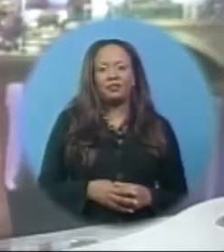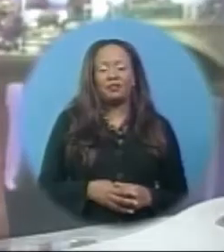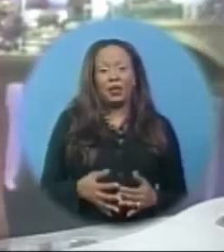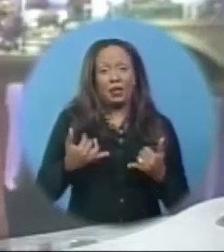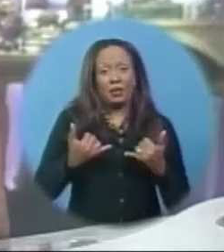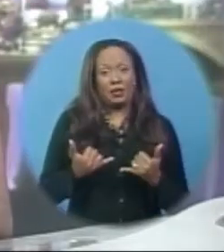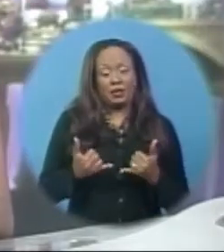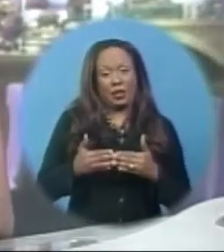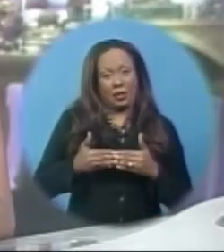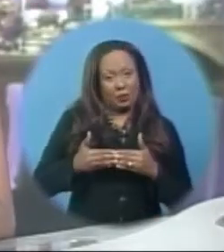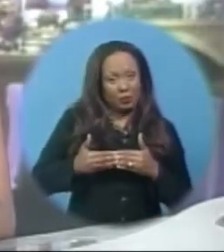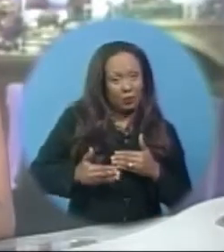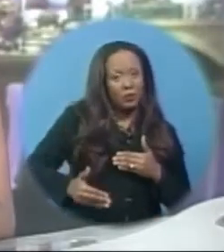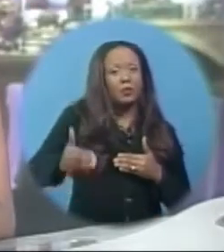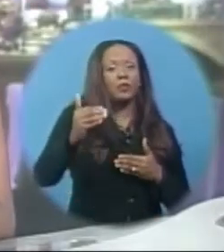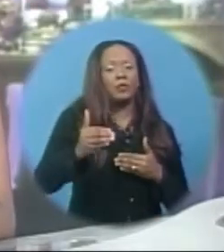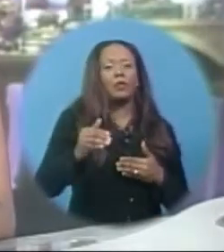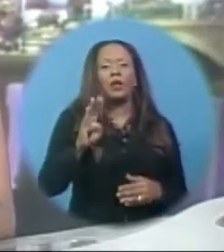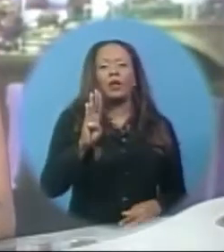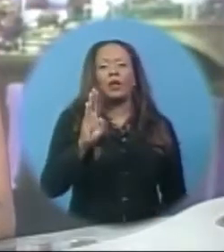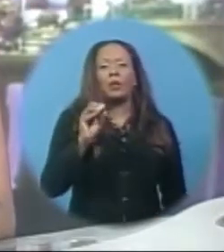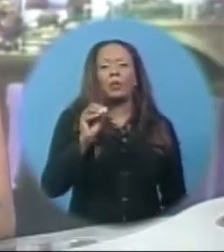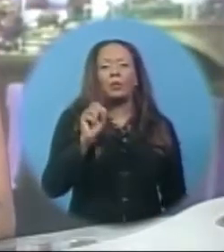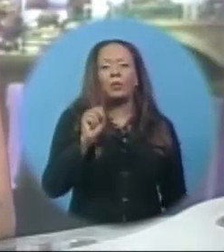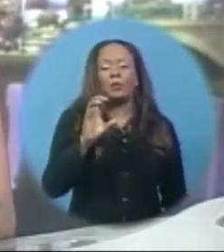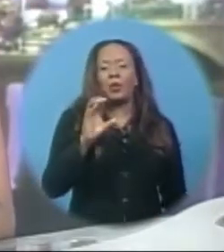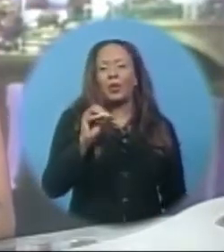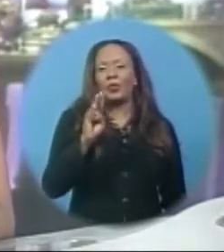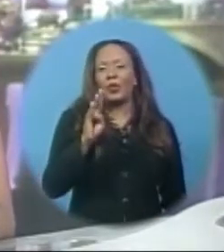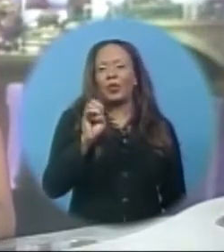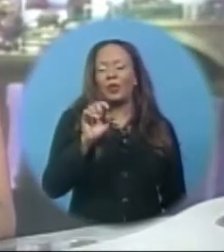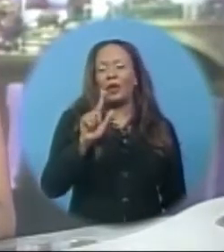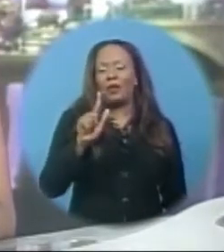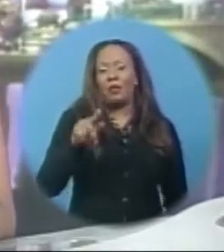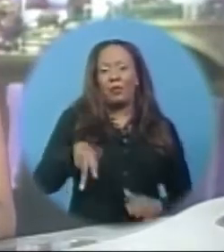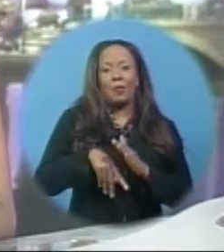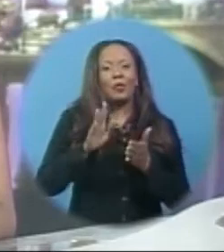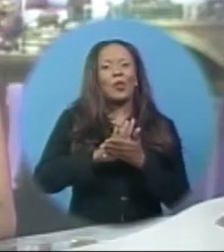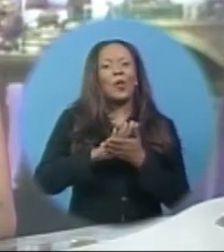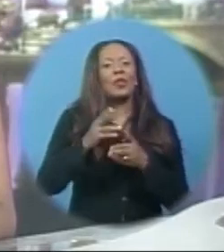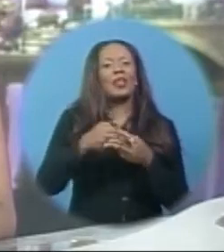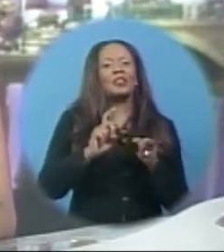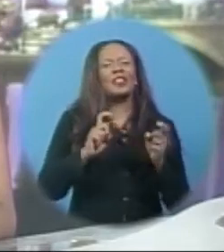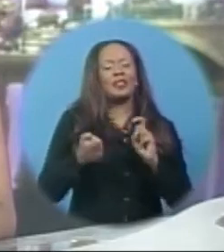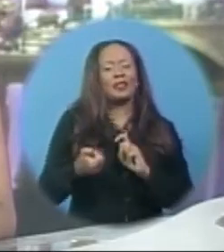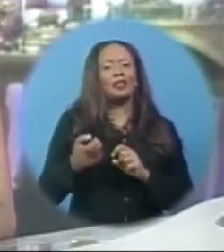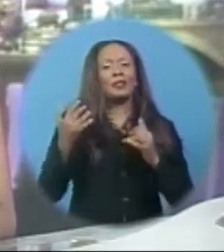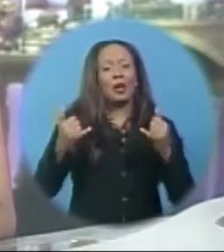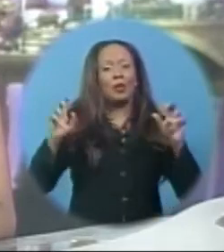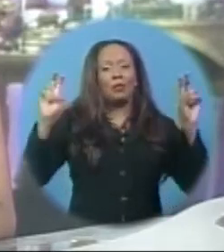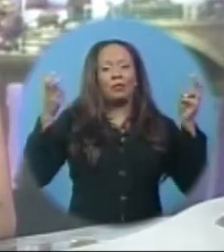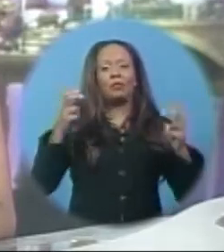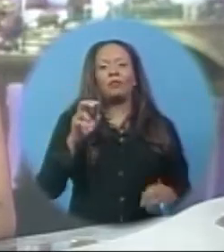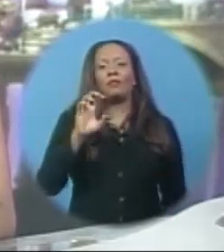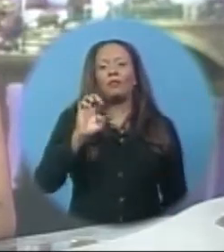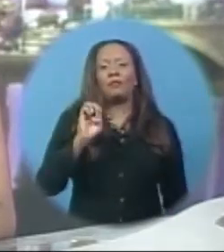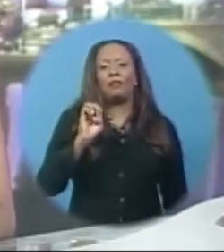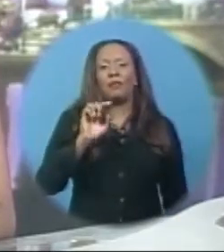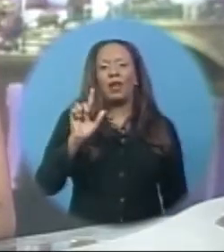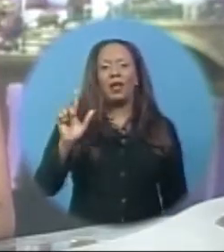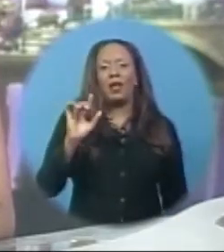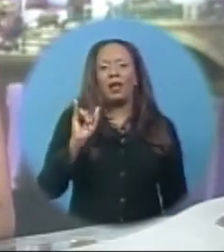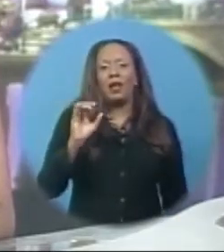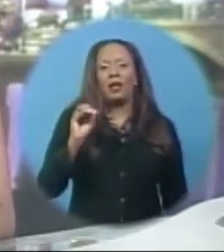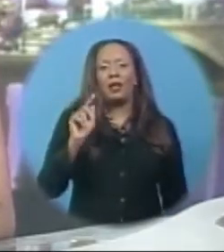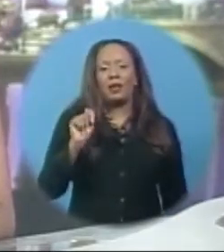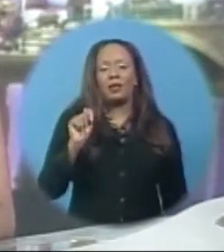As of today, the Boscobel Primary School will be known by a different name. It will now be called the Elliott Belgrave Primary School,